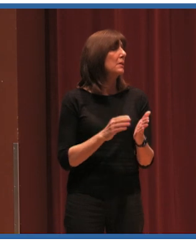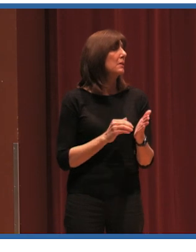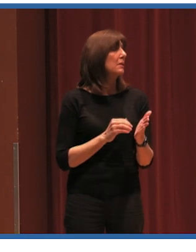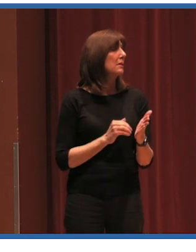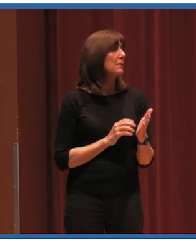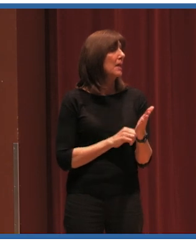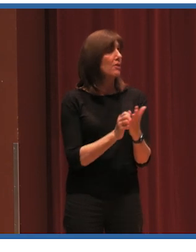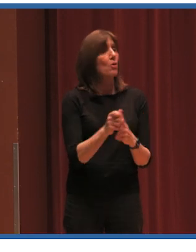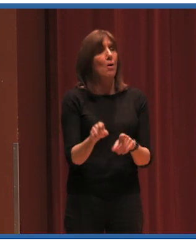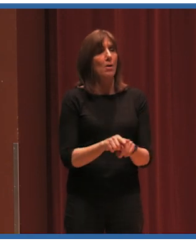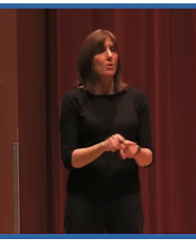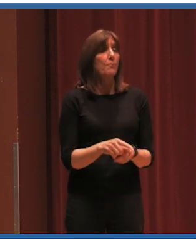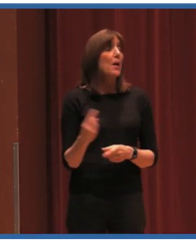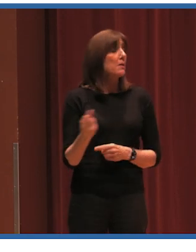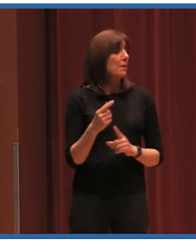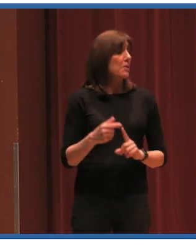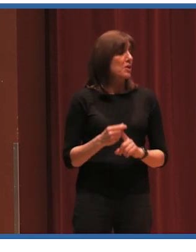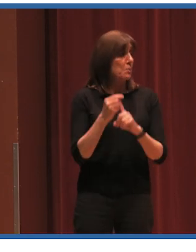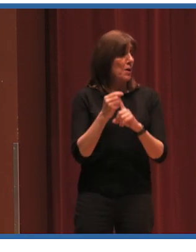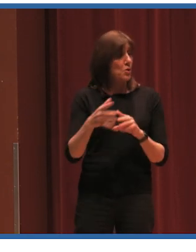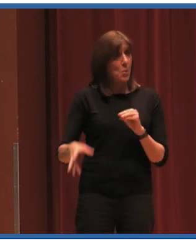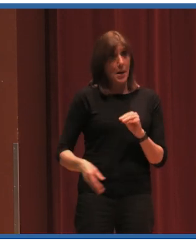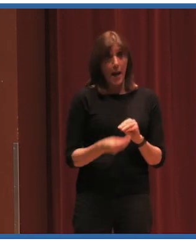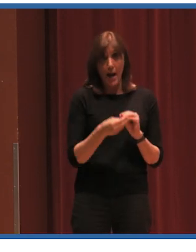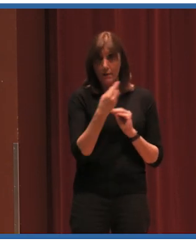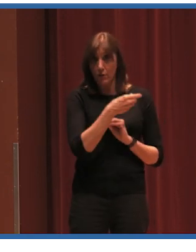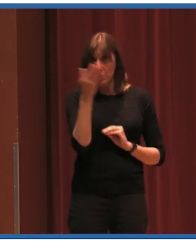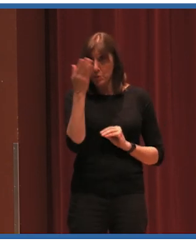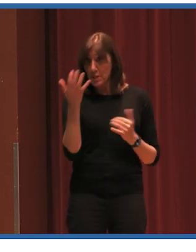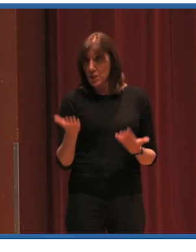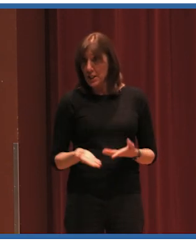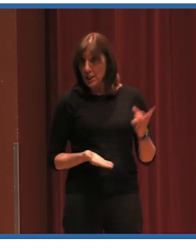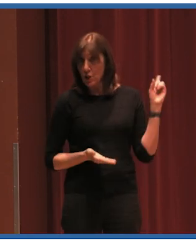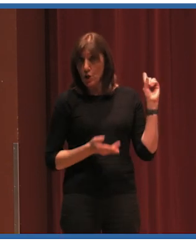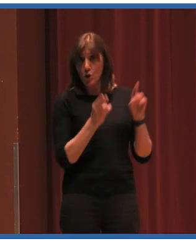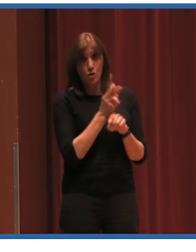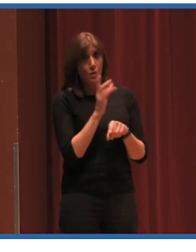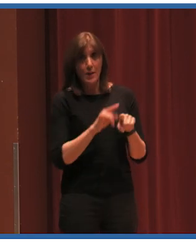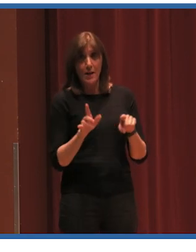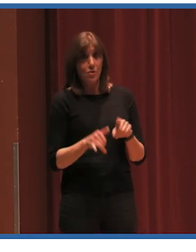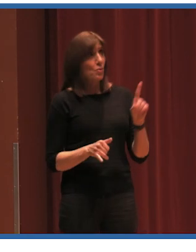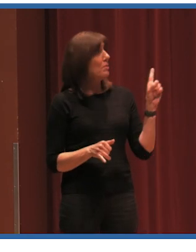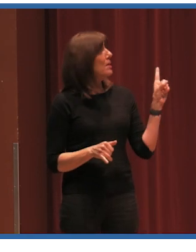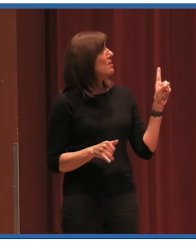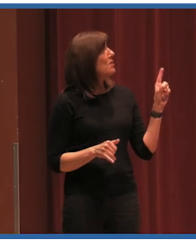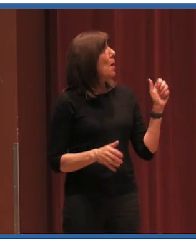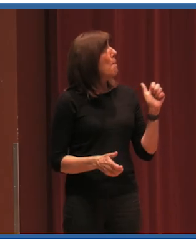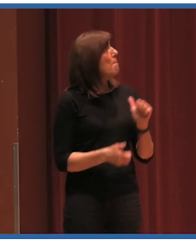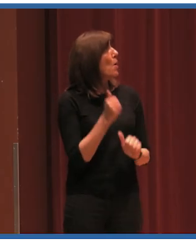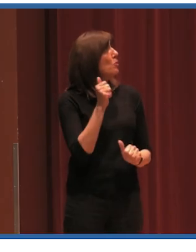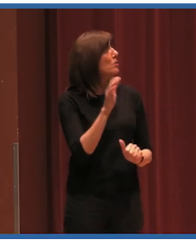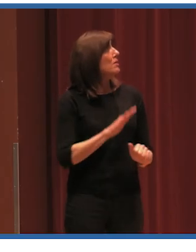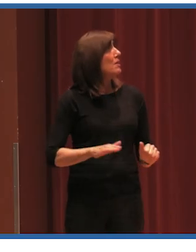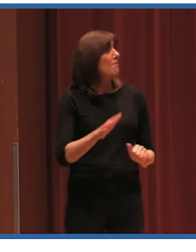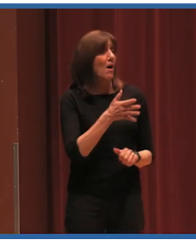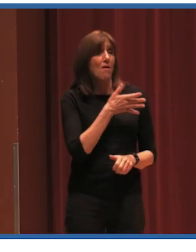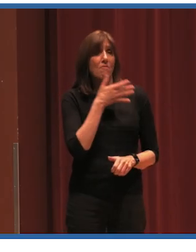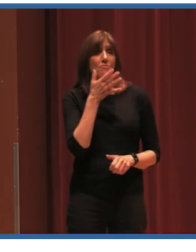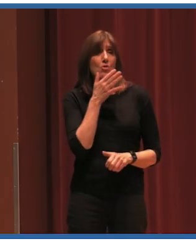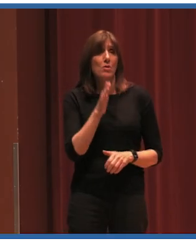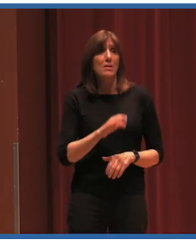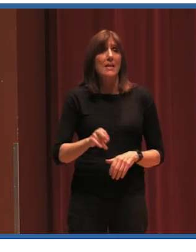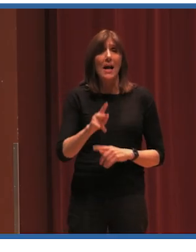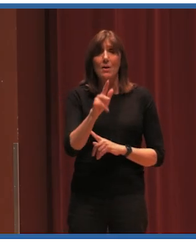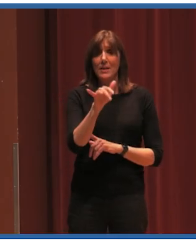something special that we put in for your presentation. We usually can't do this with most of our rural counties. We're usually trying to combine